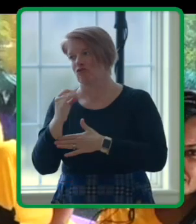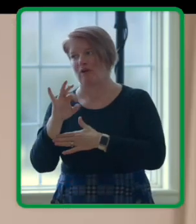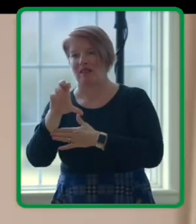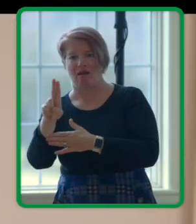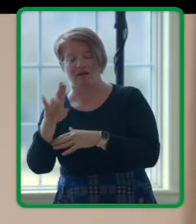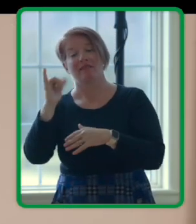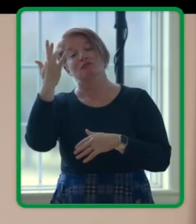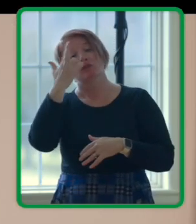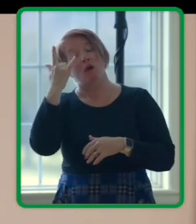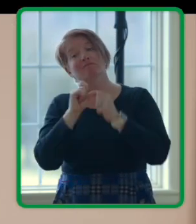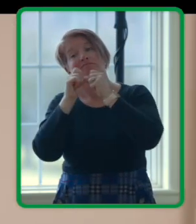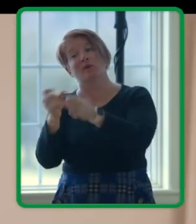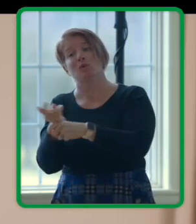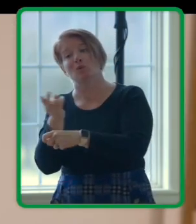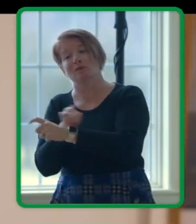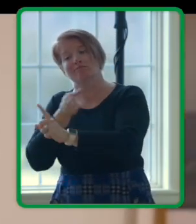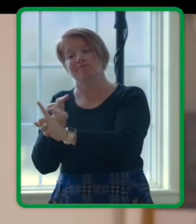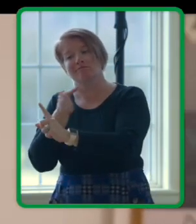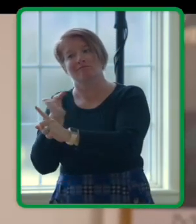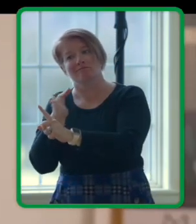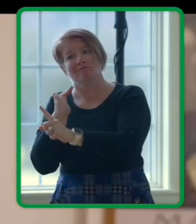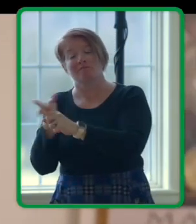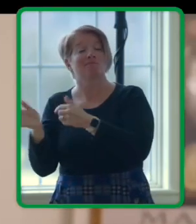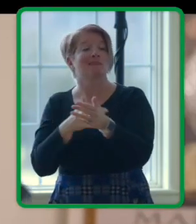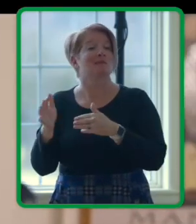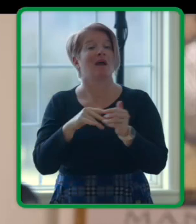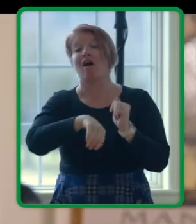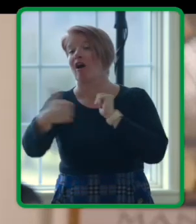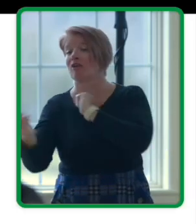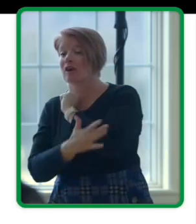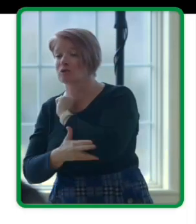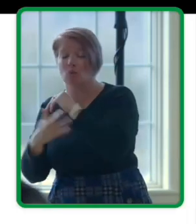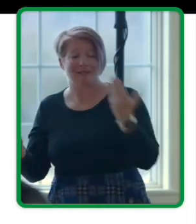That's why I continue to use them, whether I'm across the waters or here in Pittsfield.